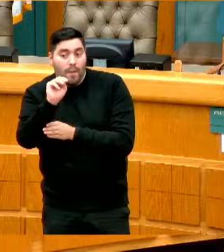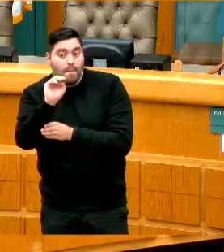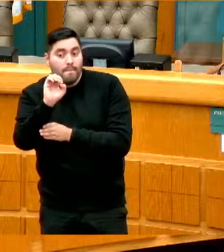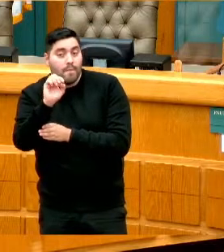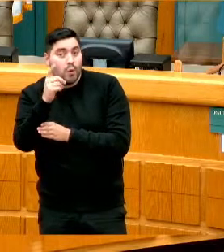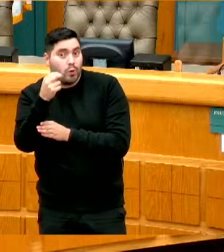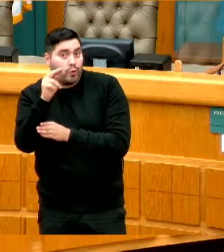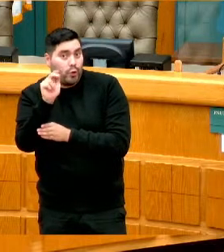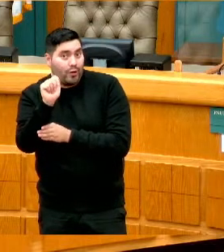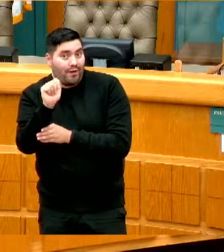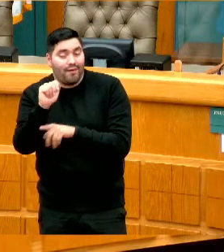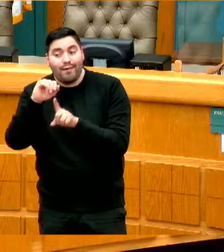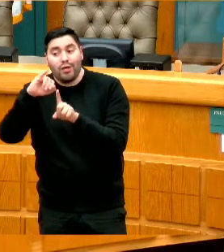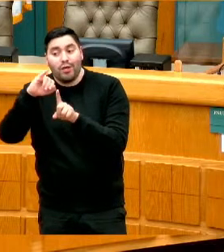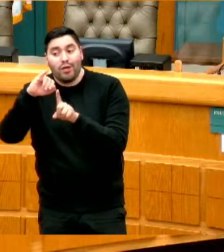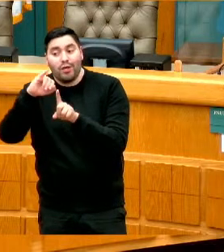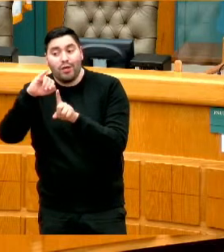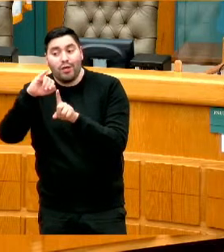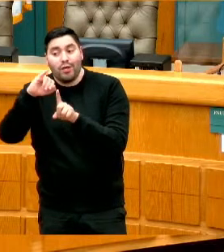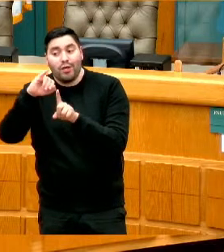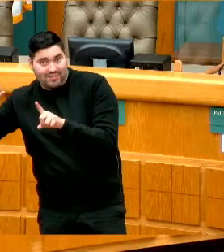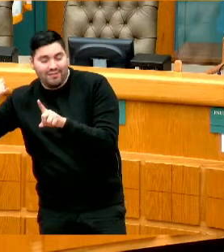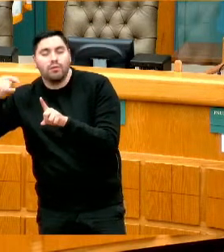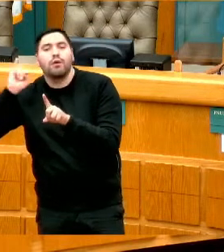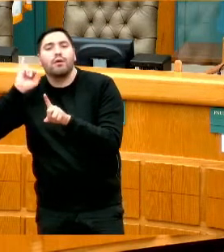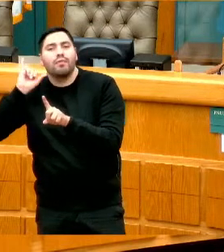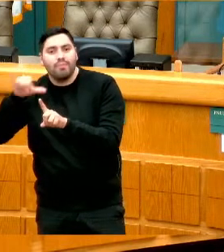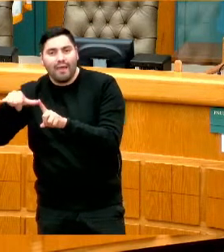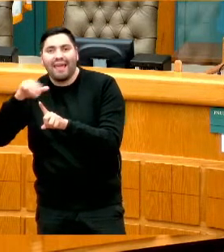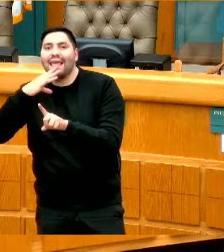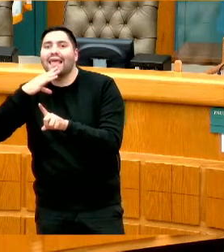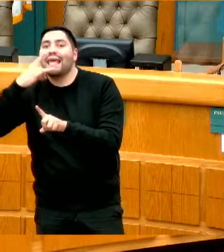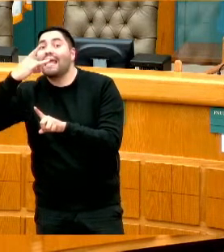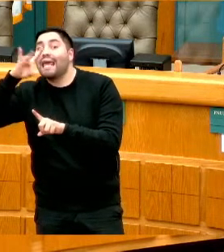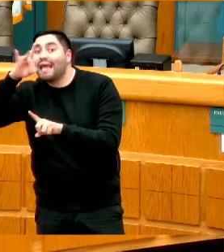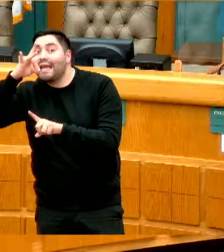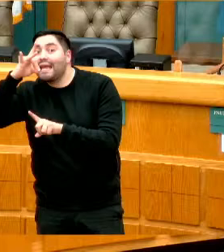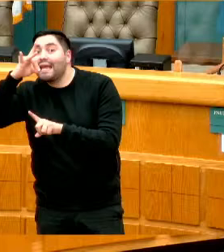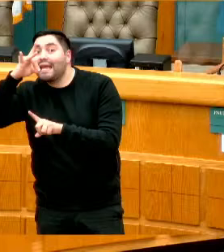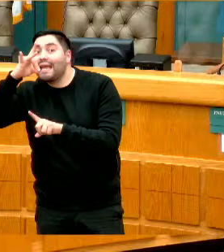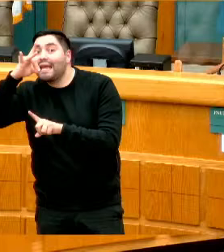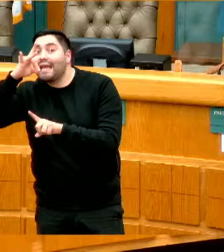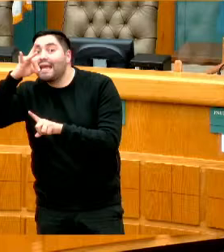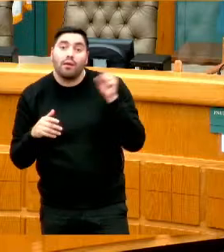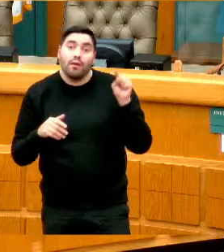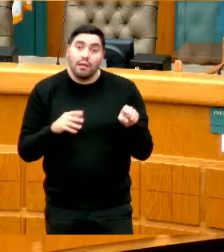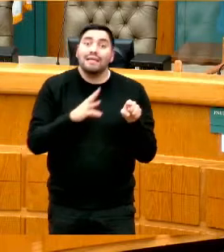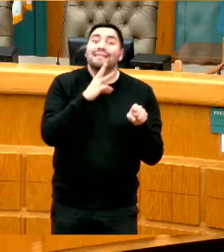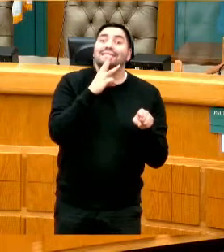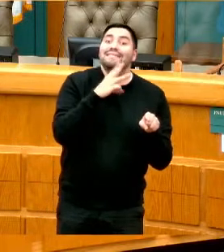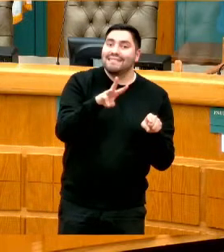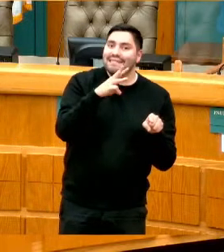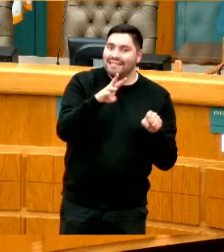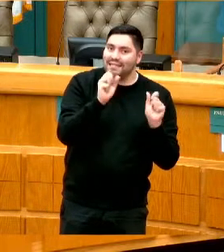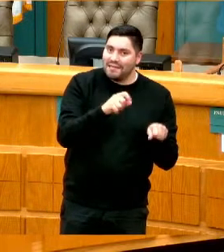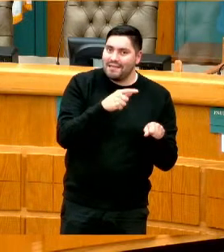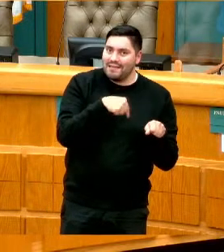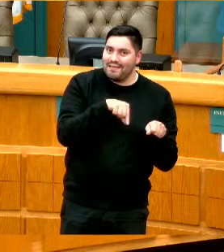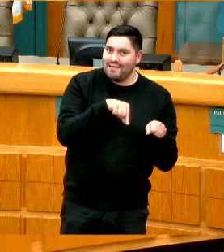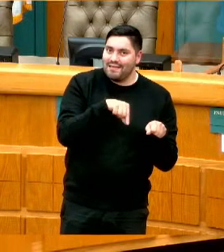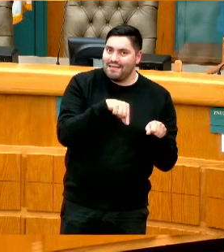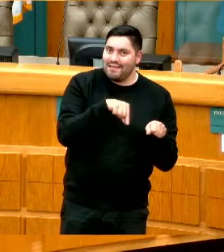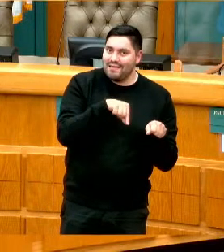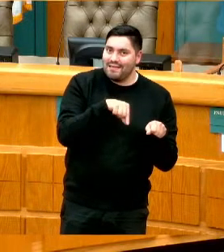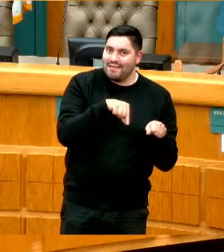Johnson & Johnson recommend that you be 18 years of age, right? So 16 years to be eligible, but pay attention to the product of